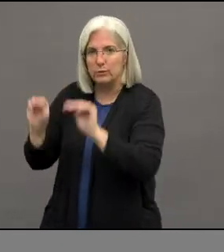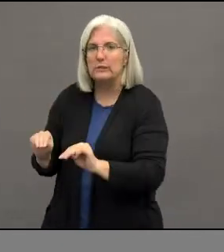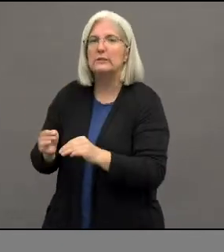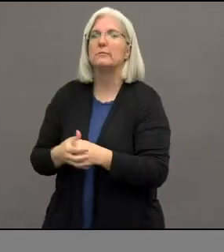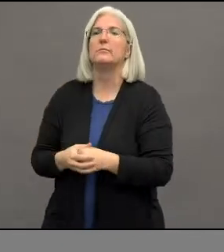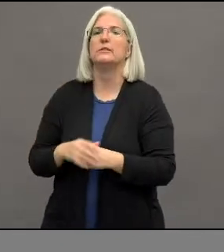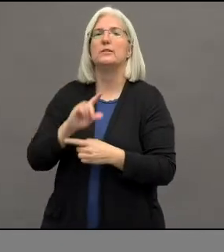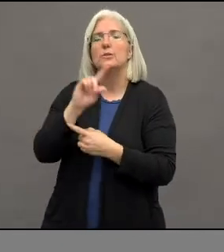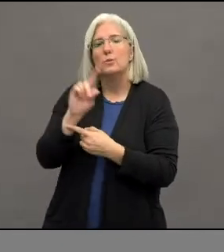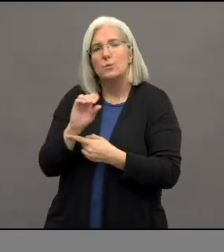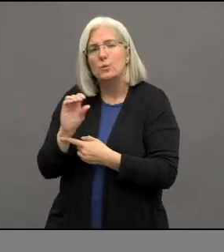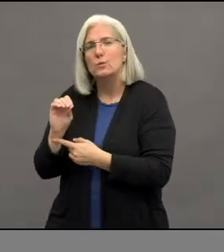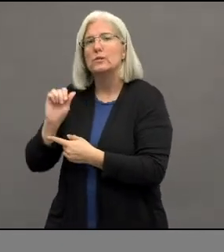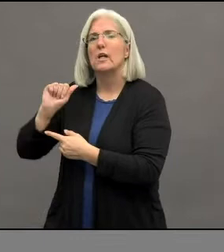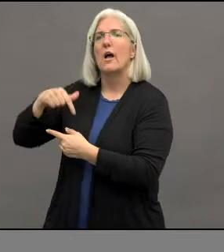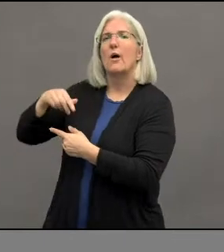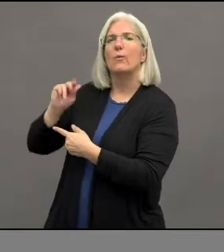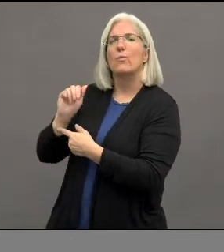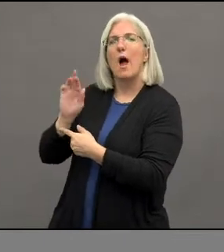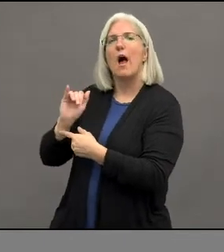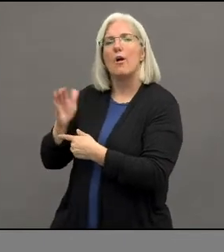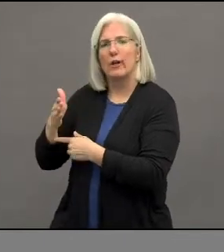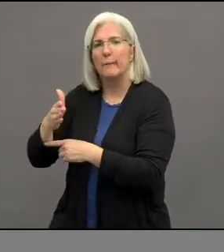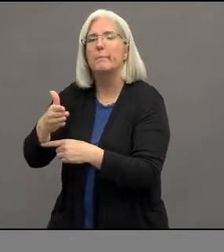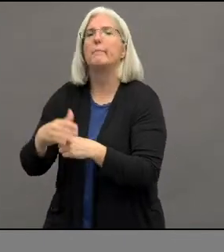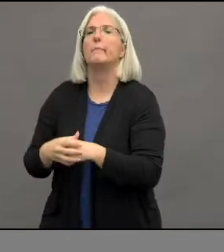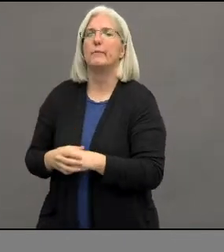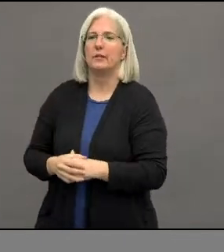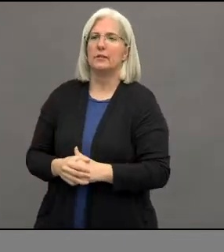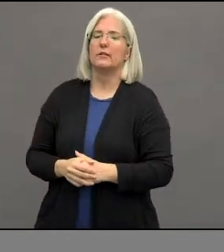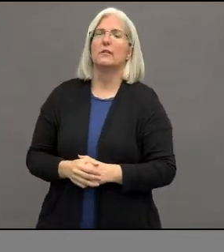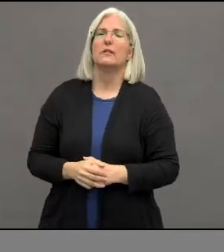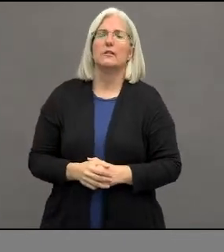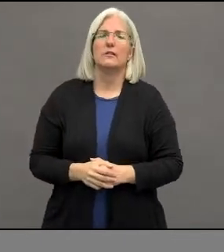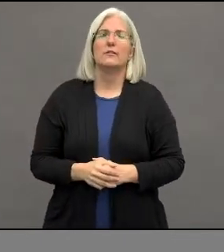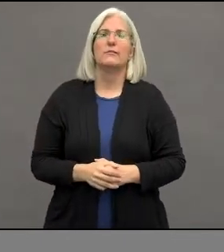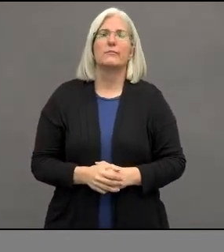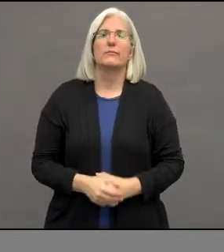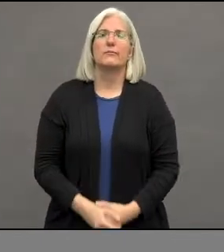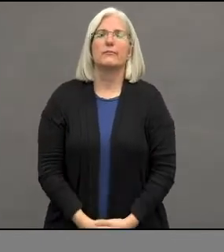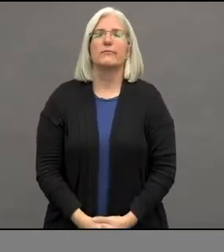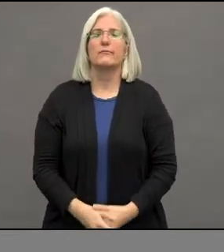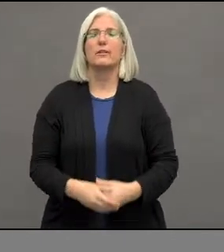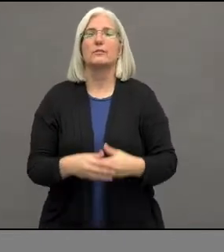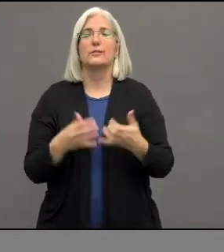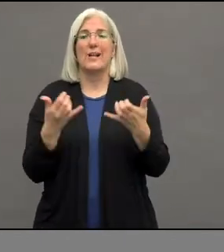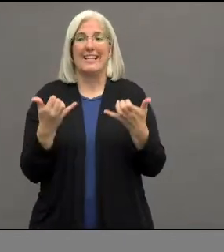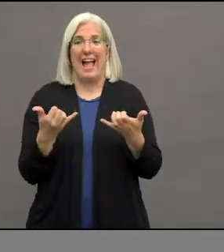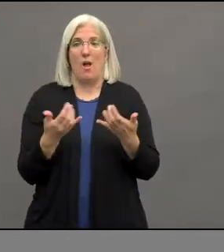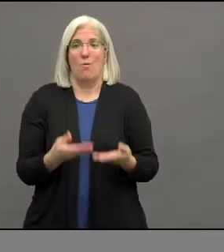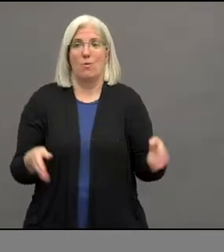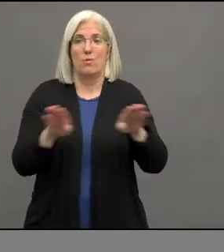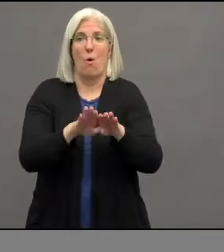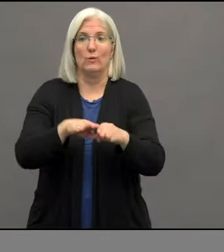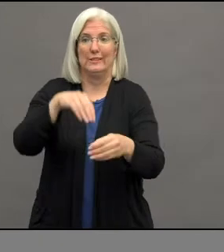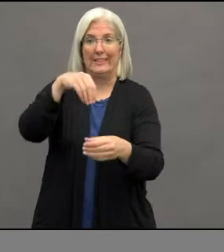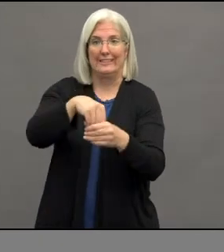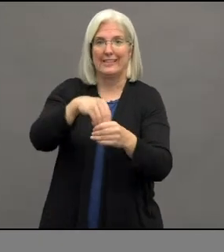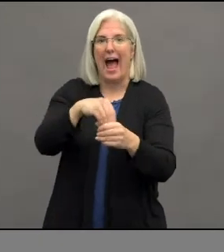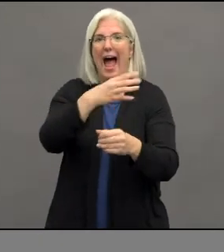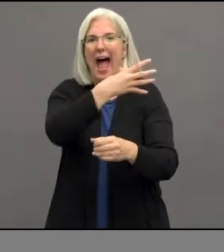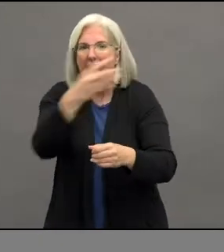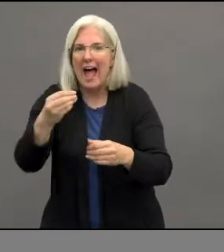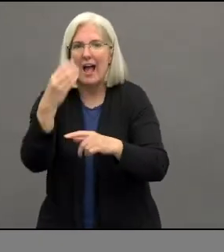And what is newly closed indoors and outdoors include bars, breweries,